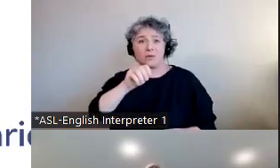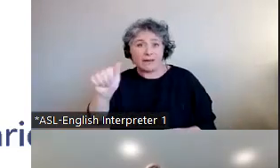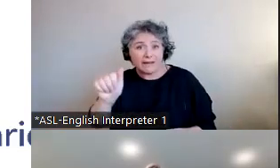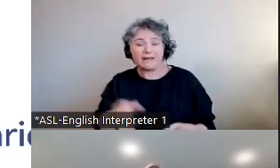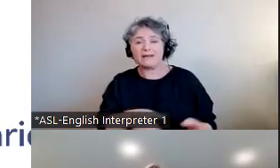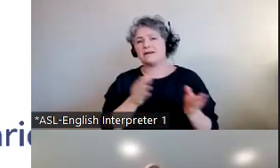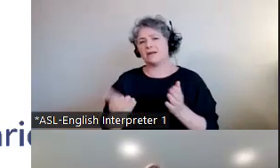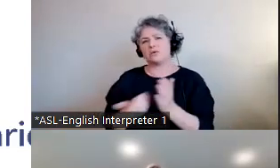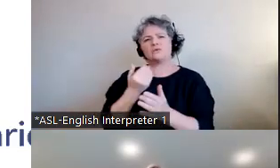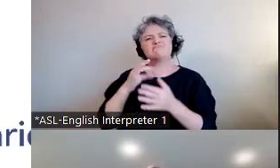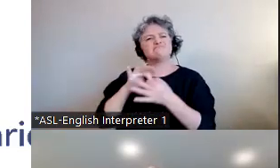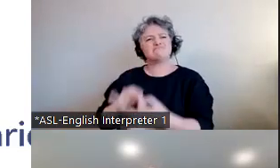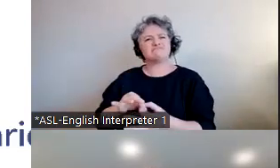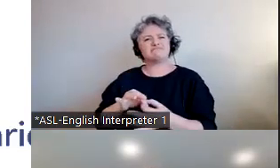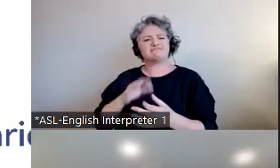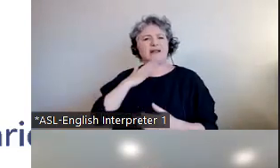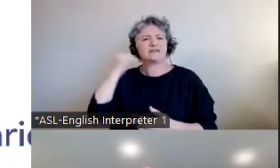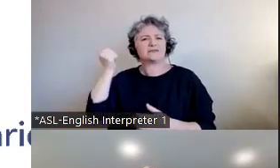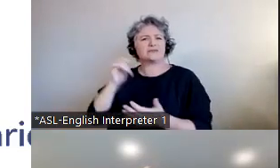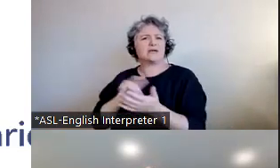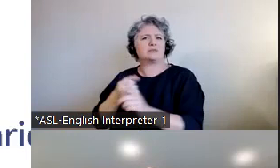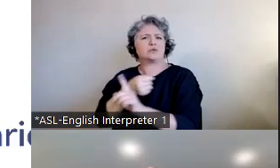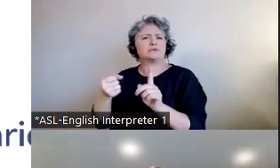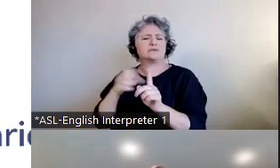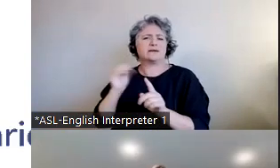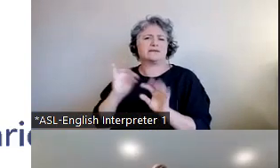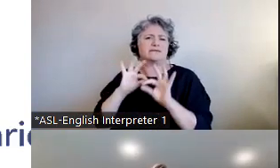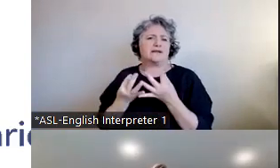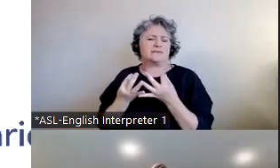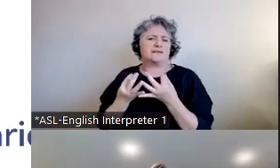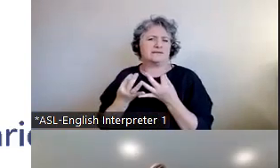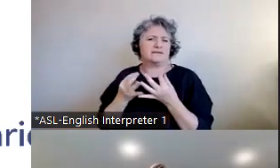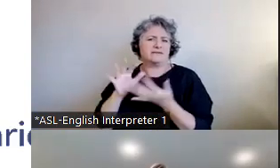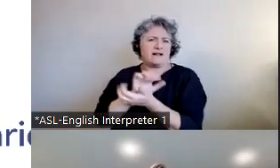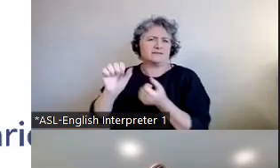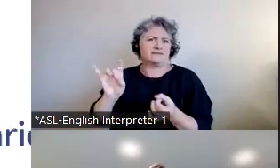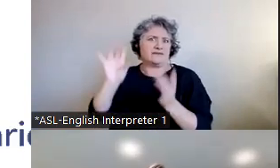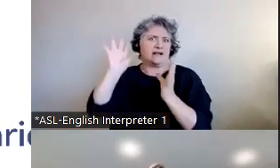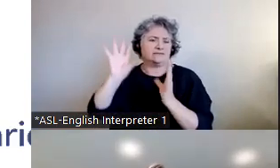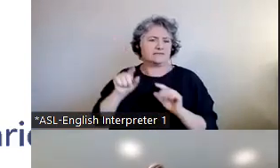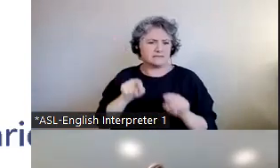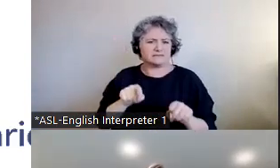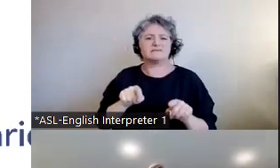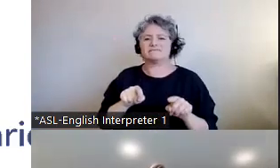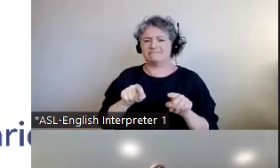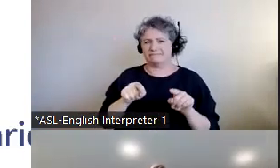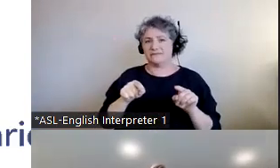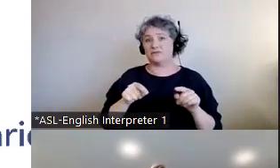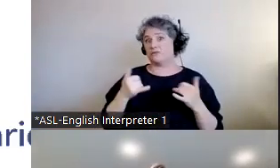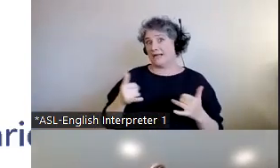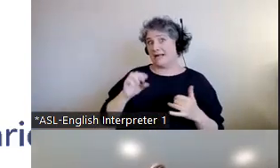and family violence. You will get a taste of the guided pathway today in our training. Megan is going to speak to the guided